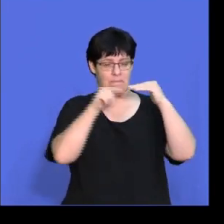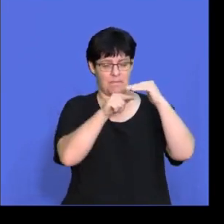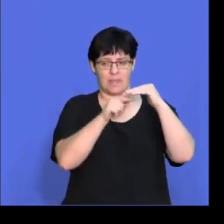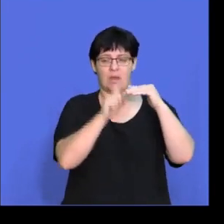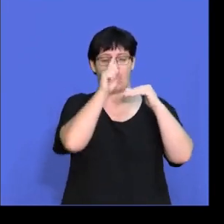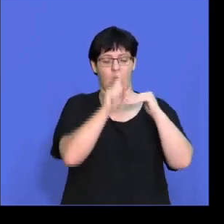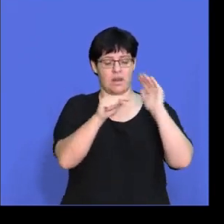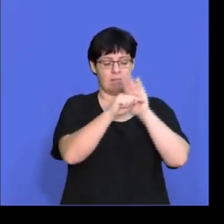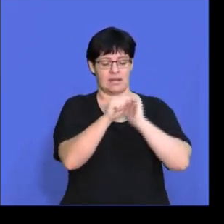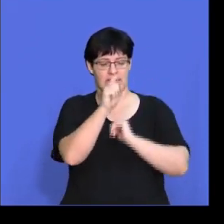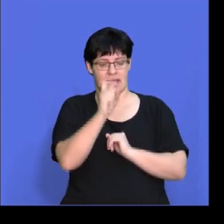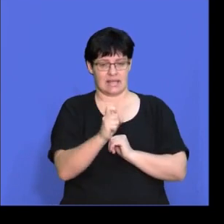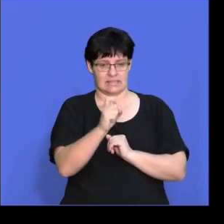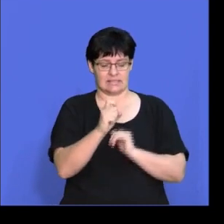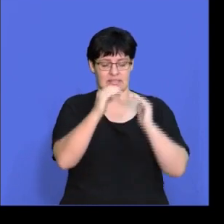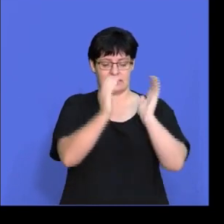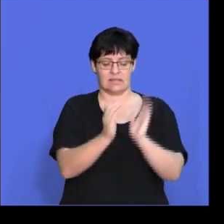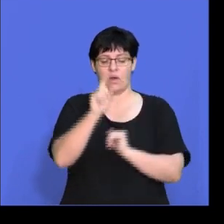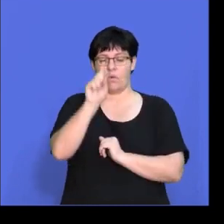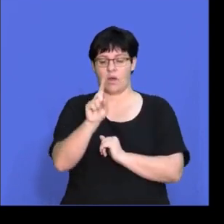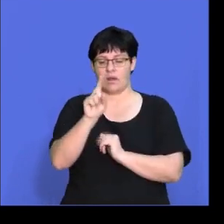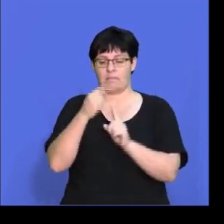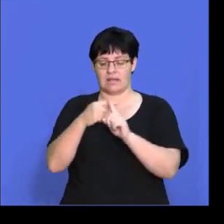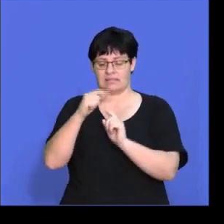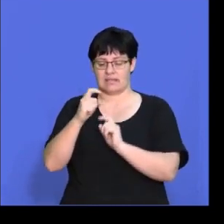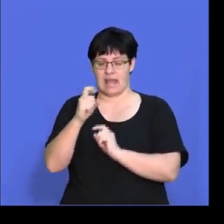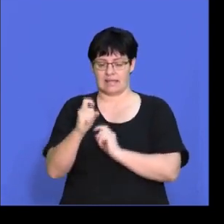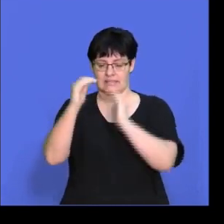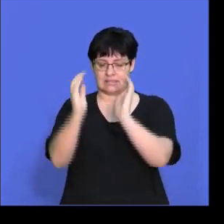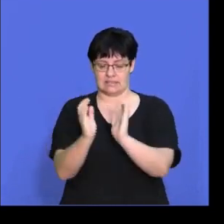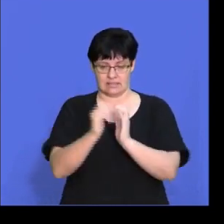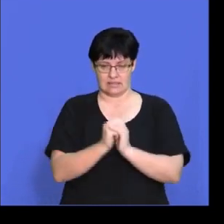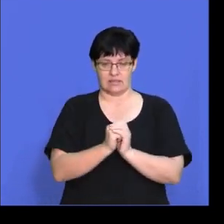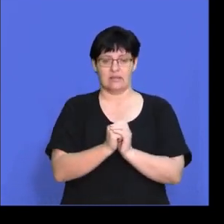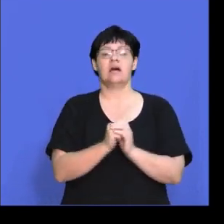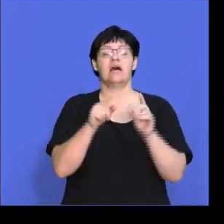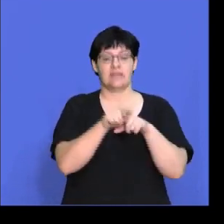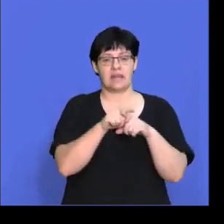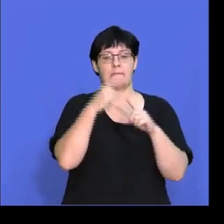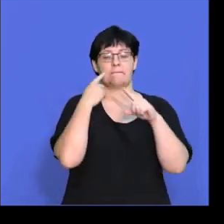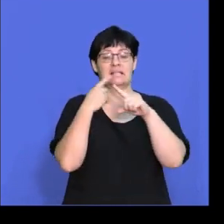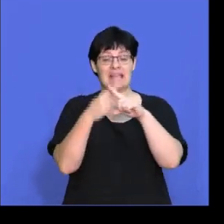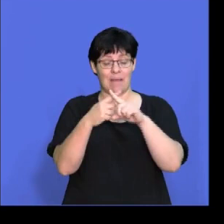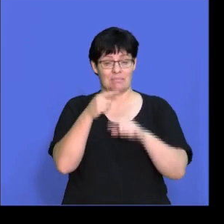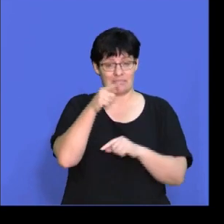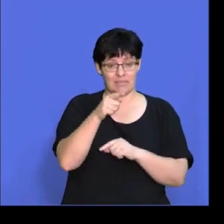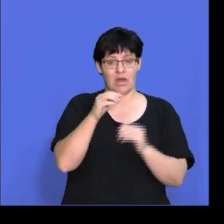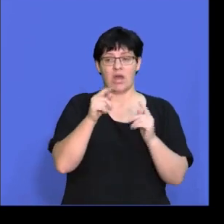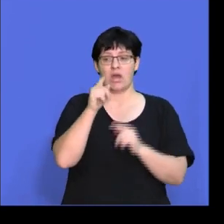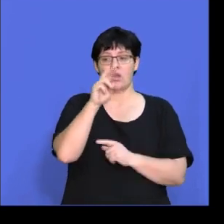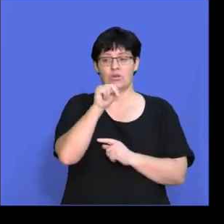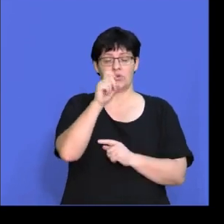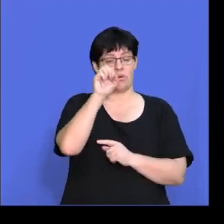denominator. So we have 1 minus x, 1 plus x. And we're now going to multiply